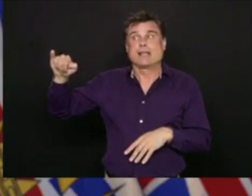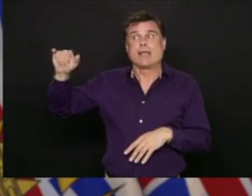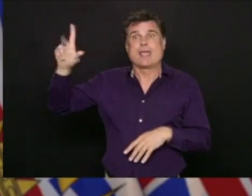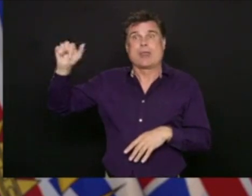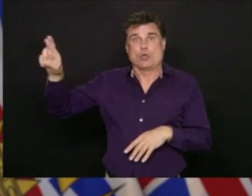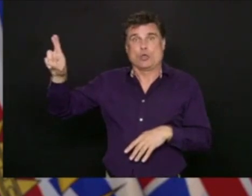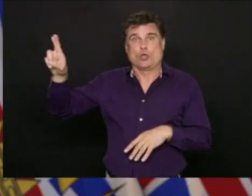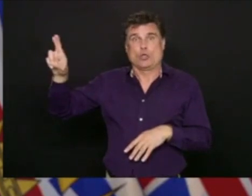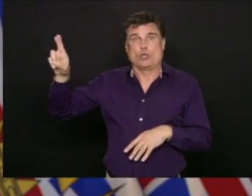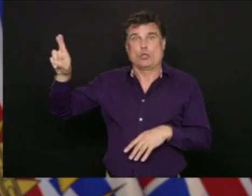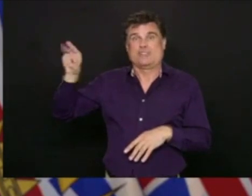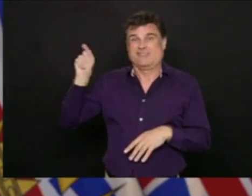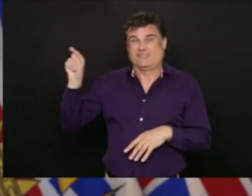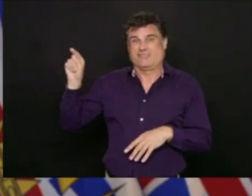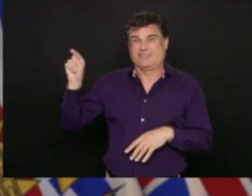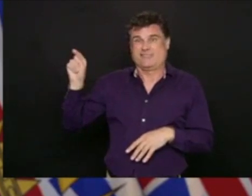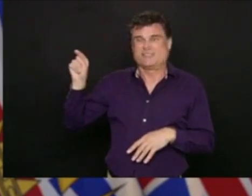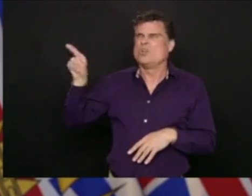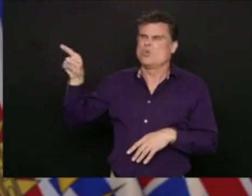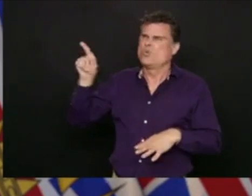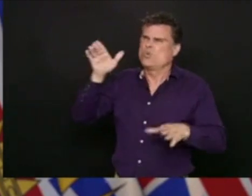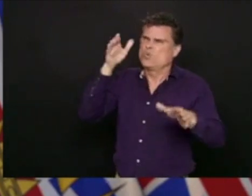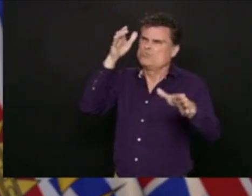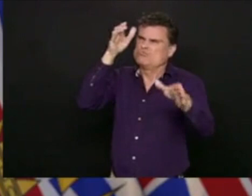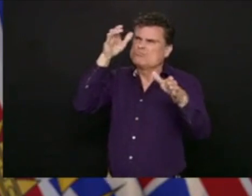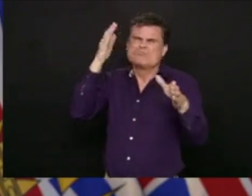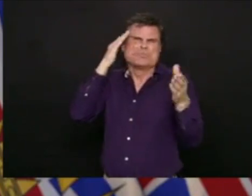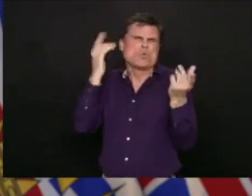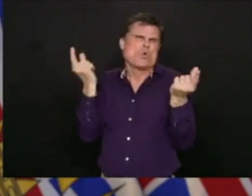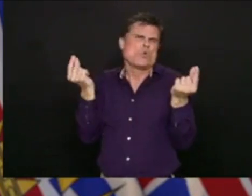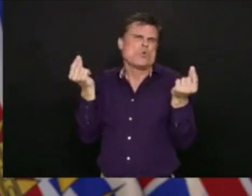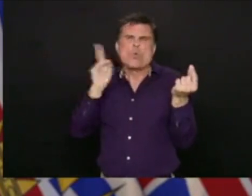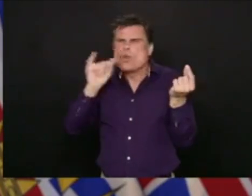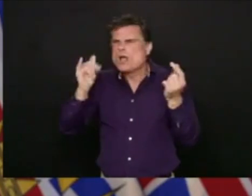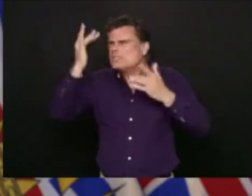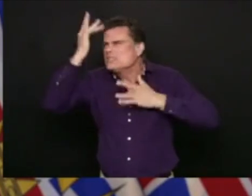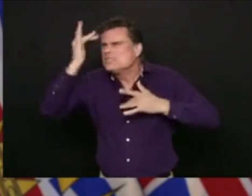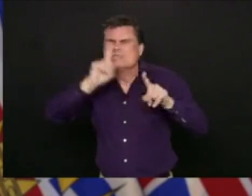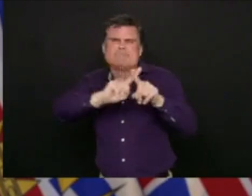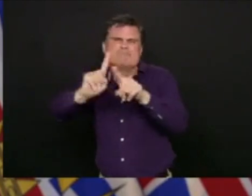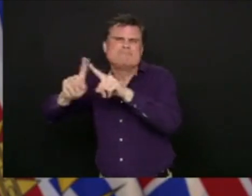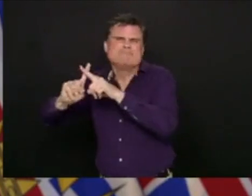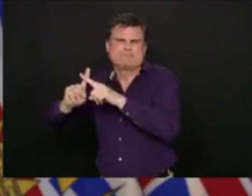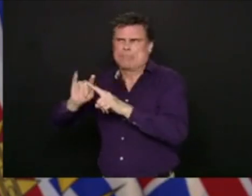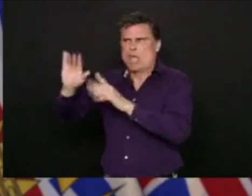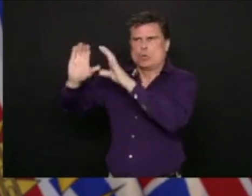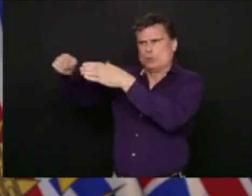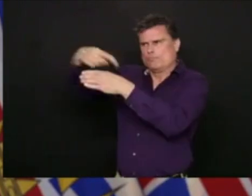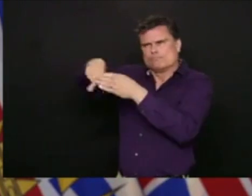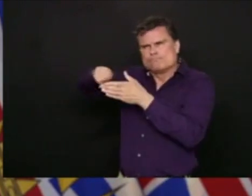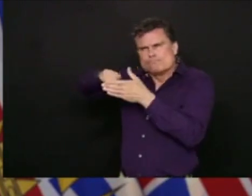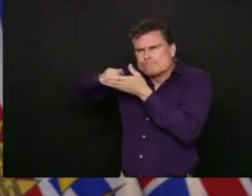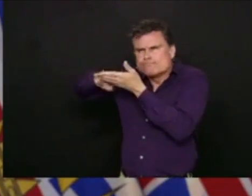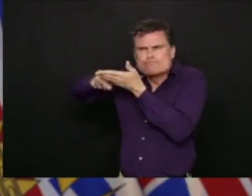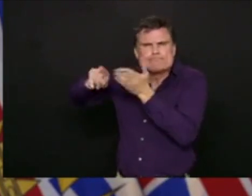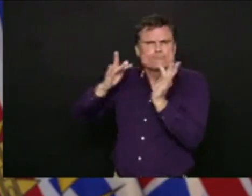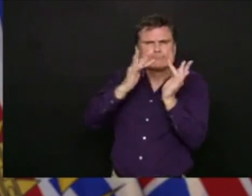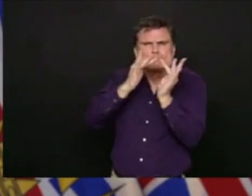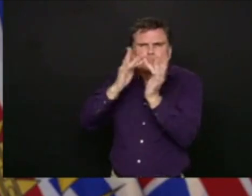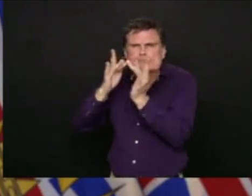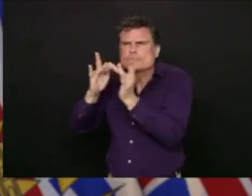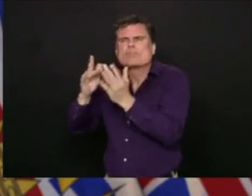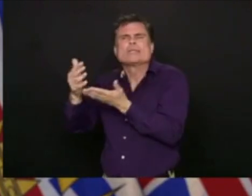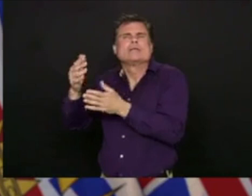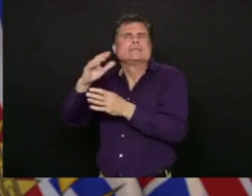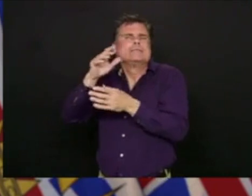but more recently a number of case reports and studies from South Korea, from